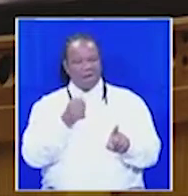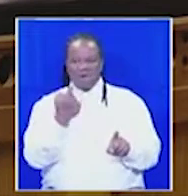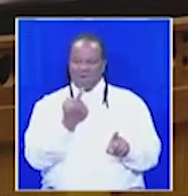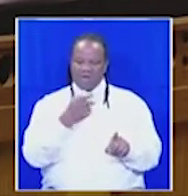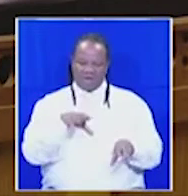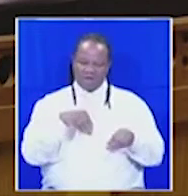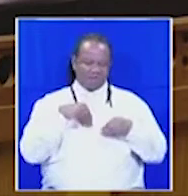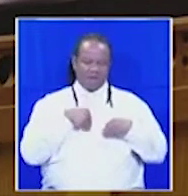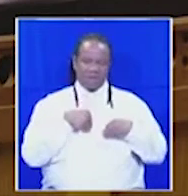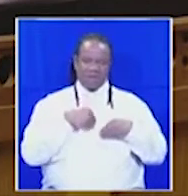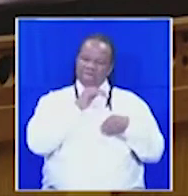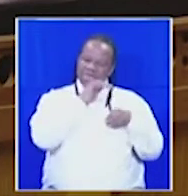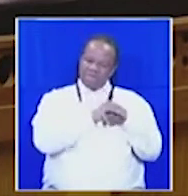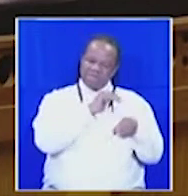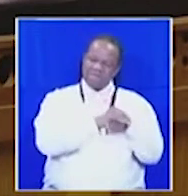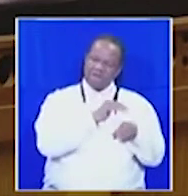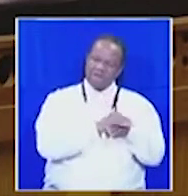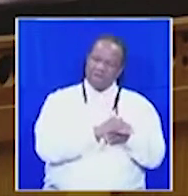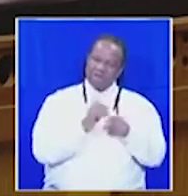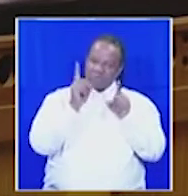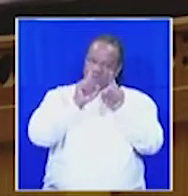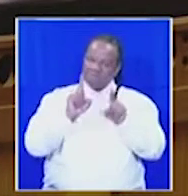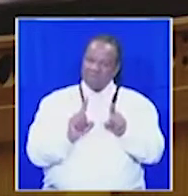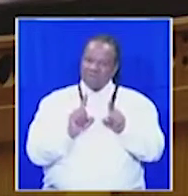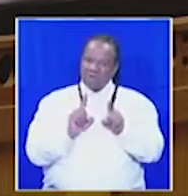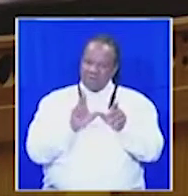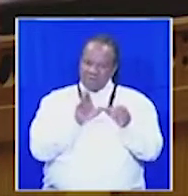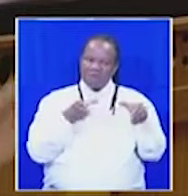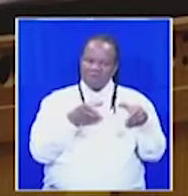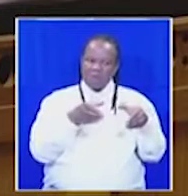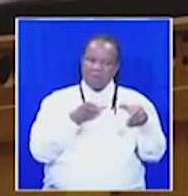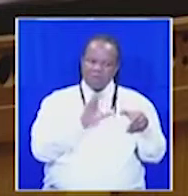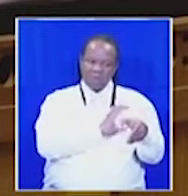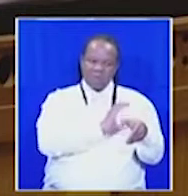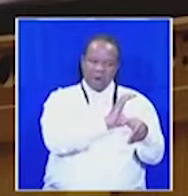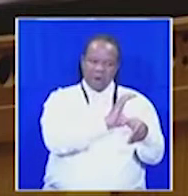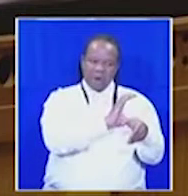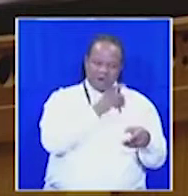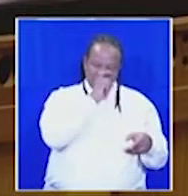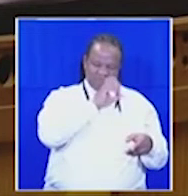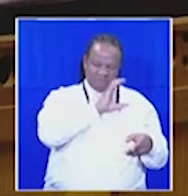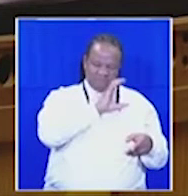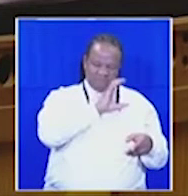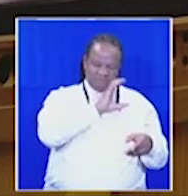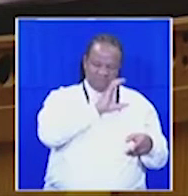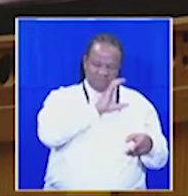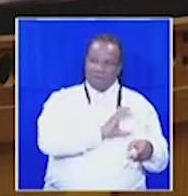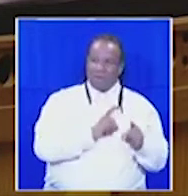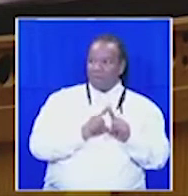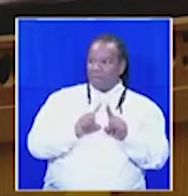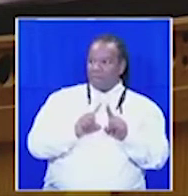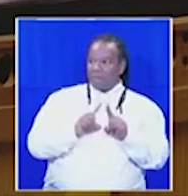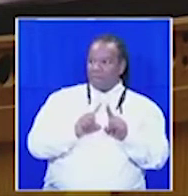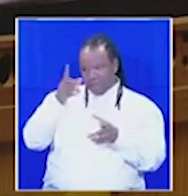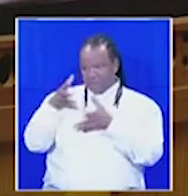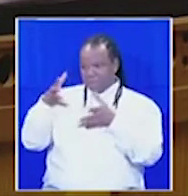patronage schemes aimed at making a tiny group of well-connected people extraordinarily wealthy, while the majority of black South Africans continue